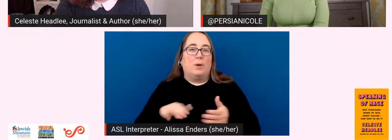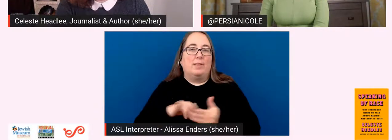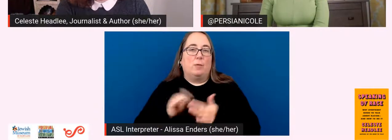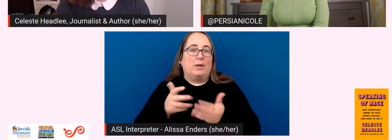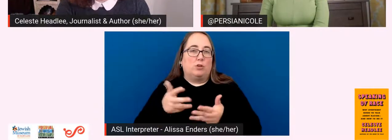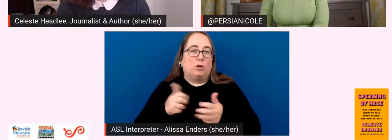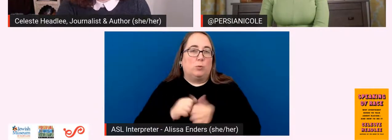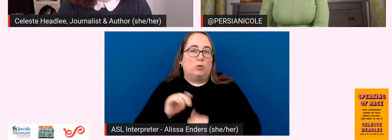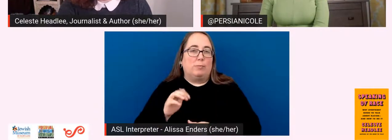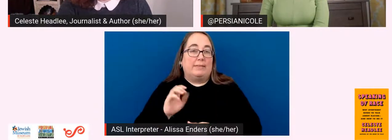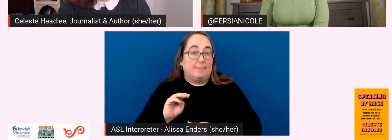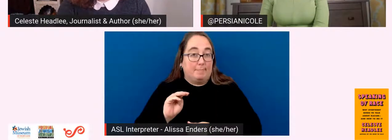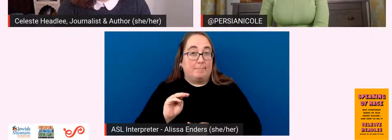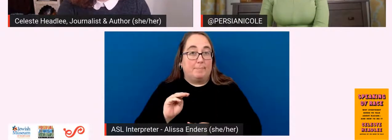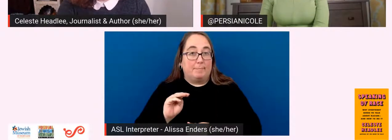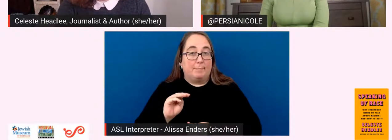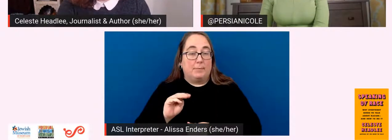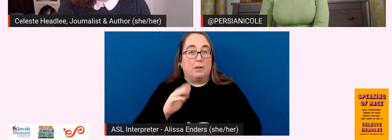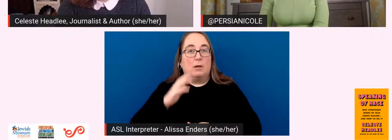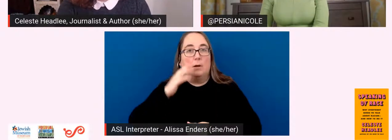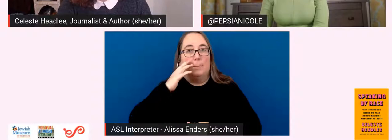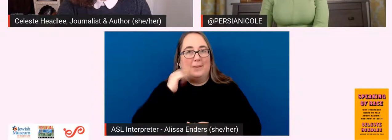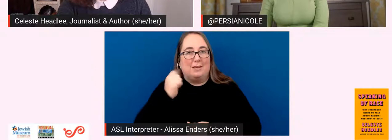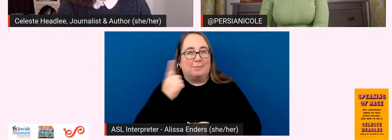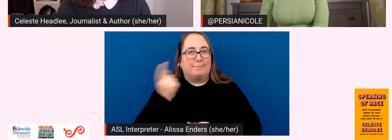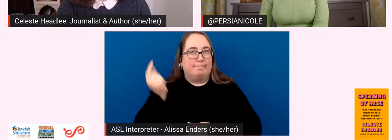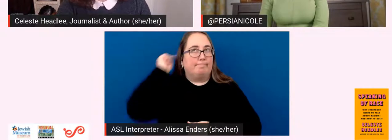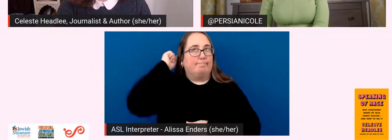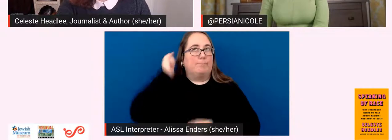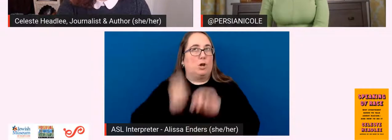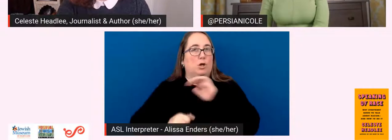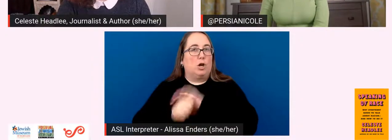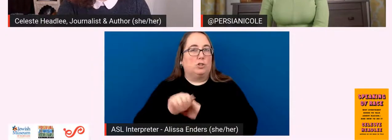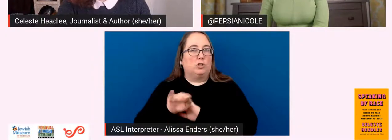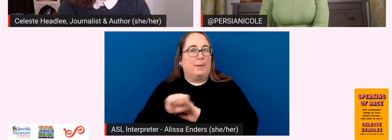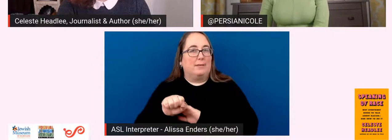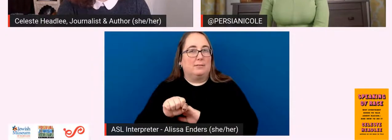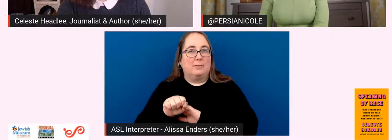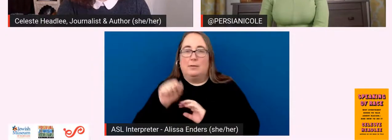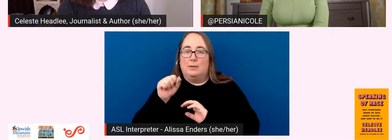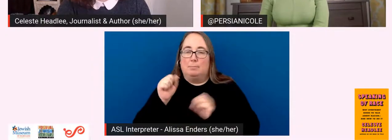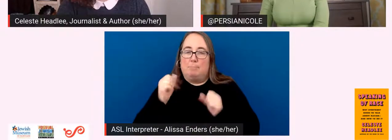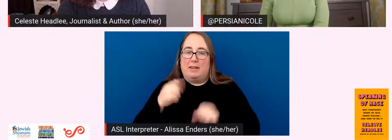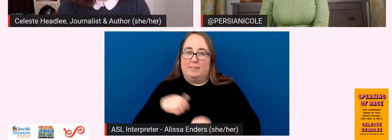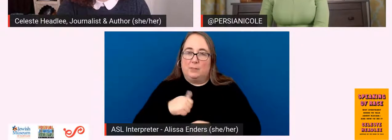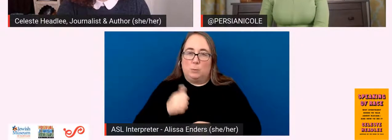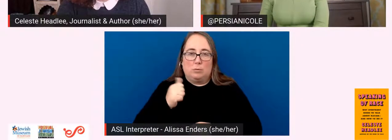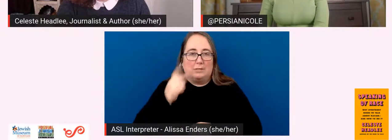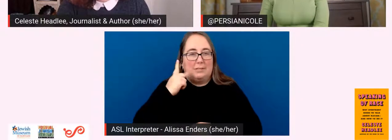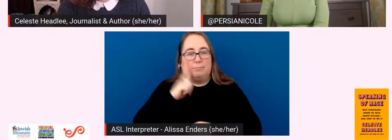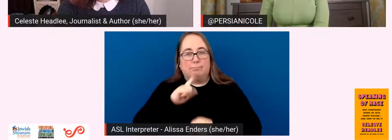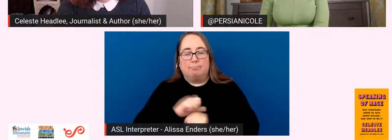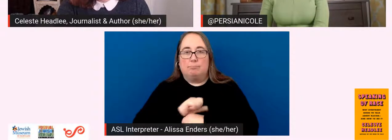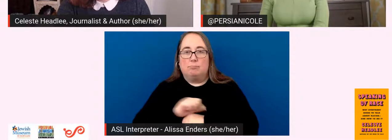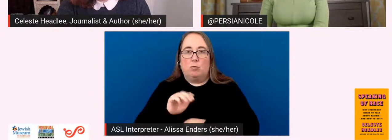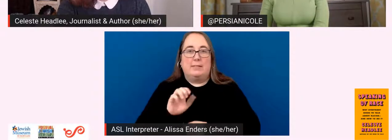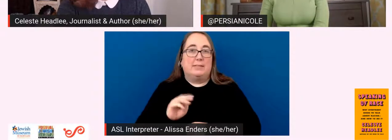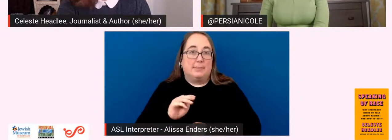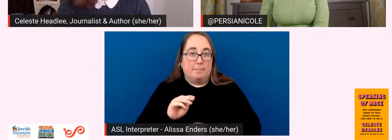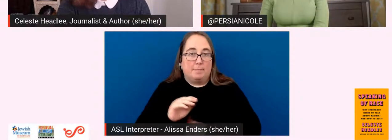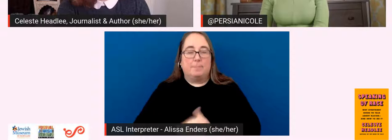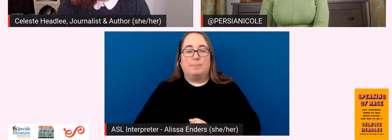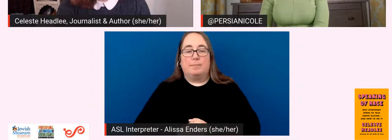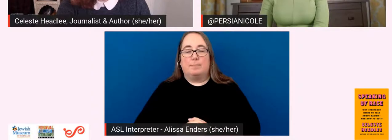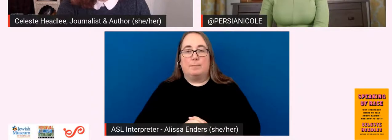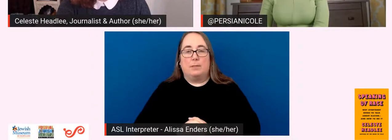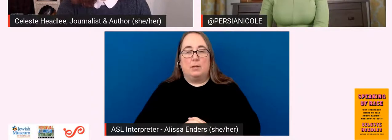interact with racism is because of unconscious bias. Very few of us will ever encounter true hostile racism. Mm-hmm.